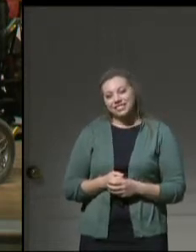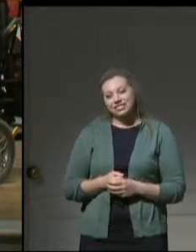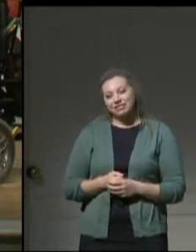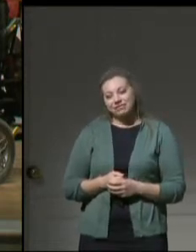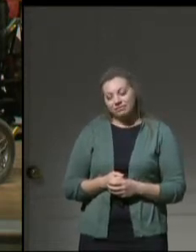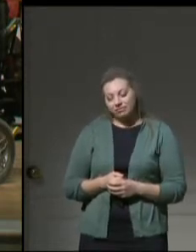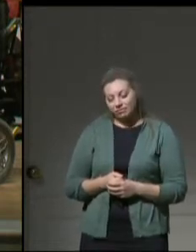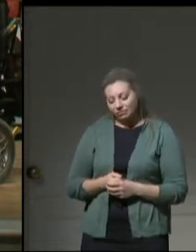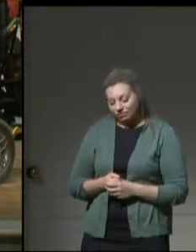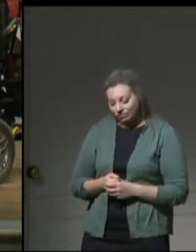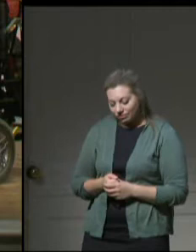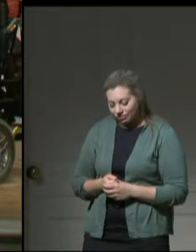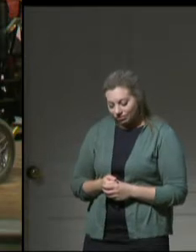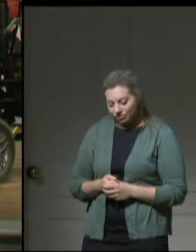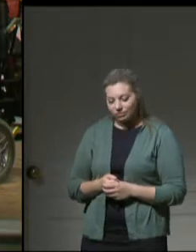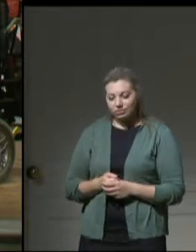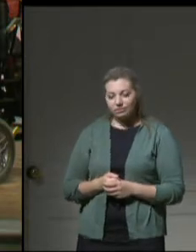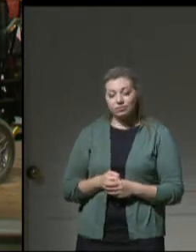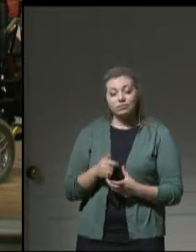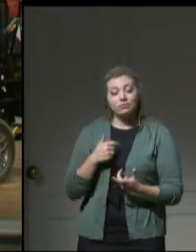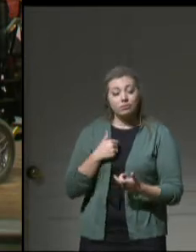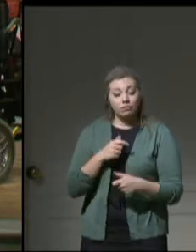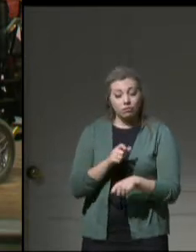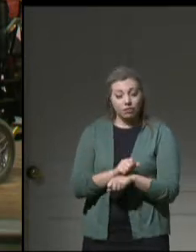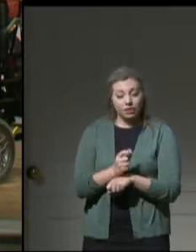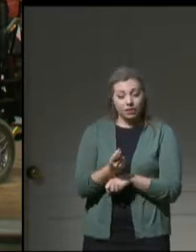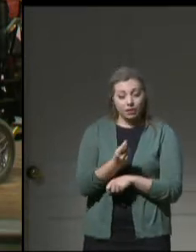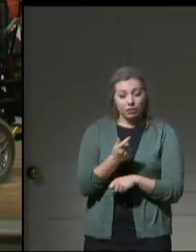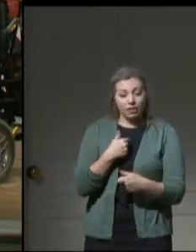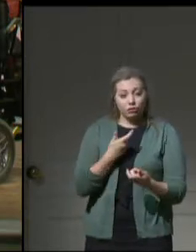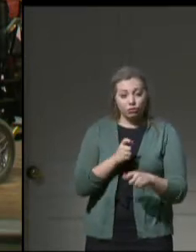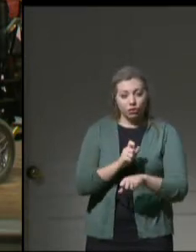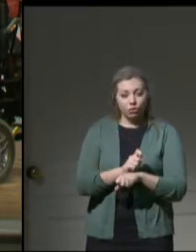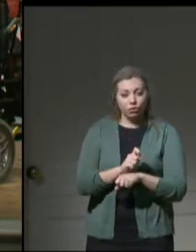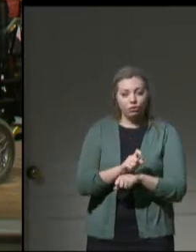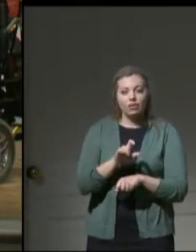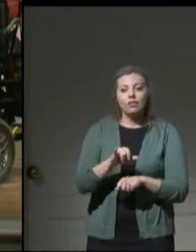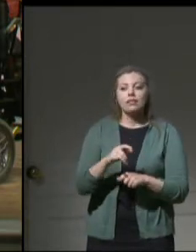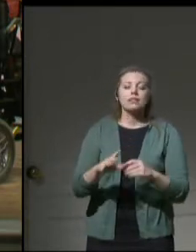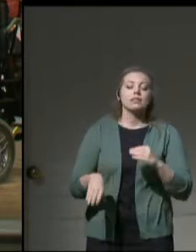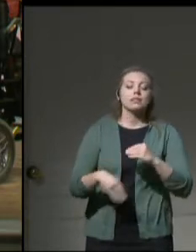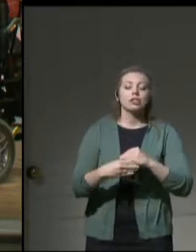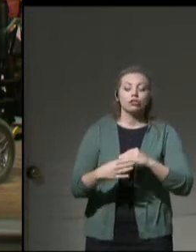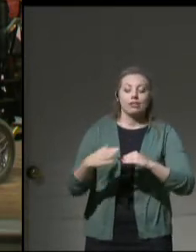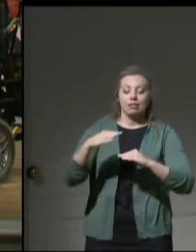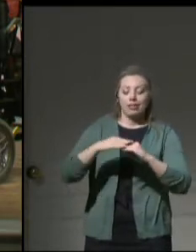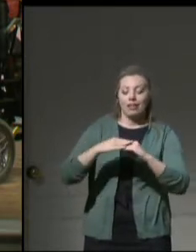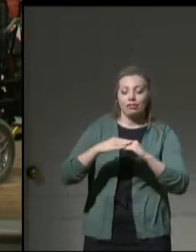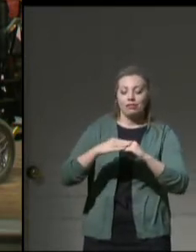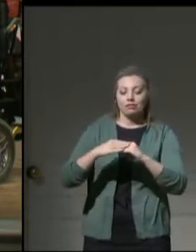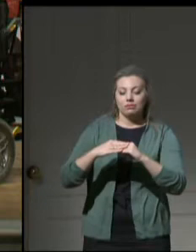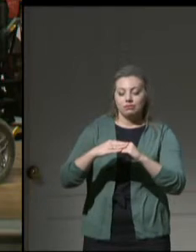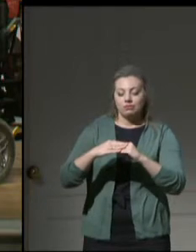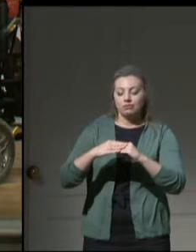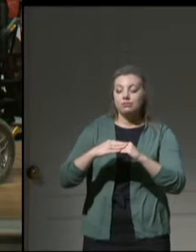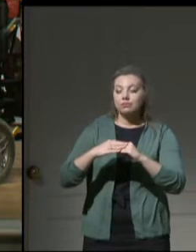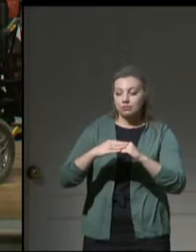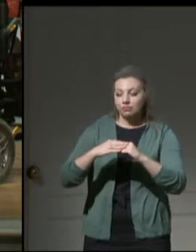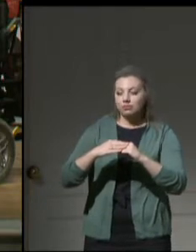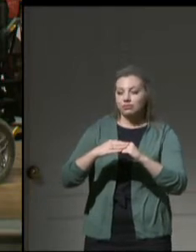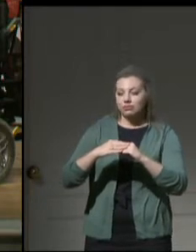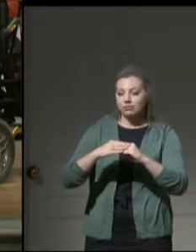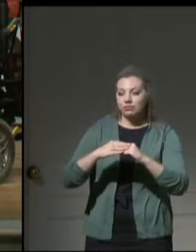So when I try to work on something, I try to work on it as an additional layer, an additional kind